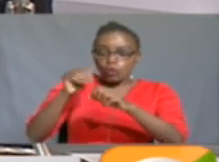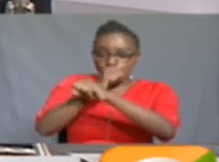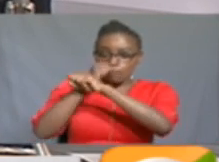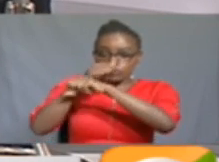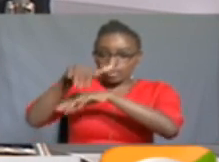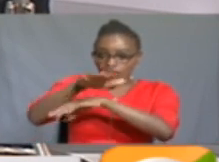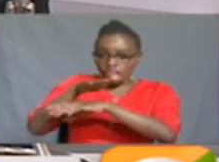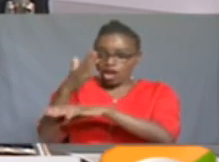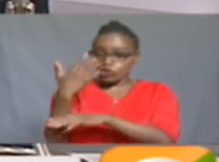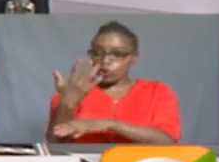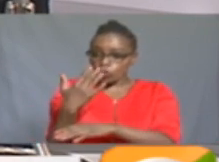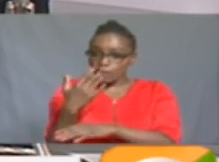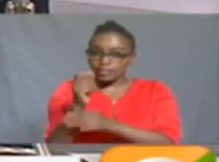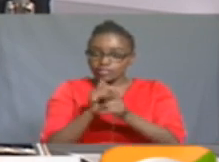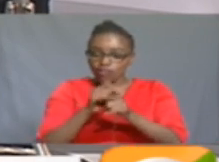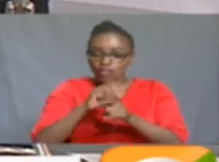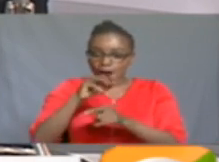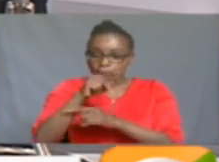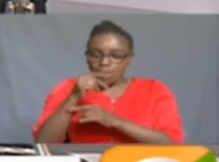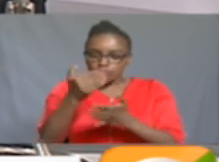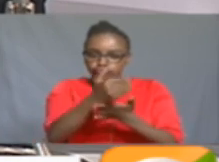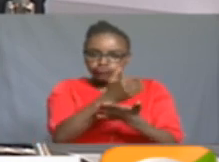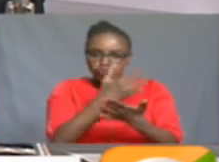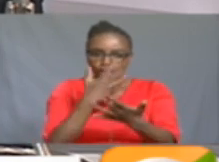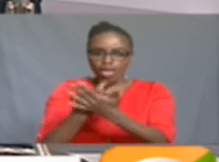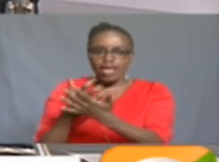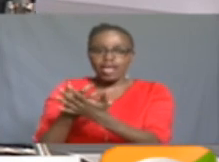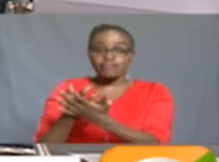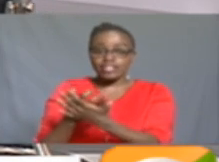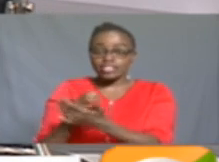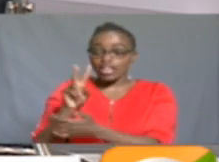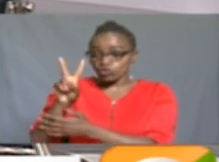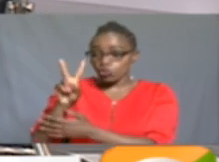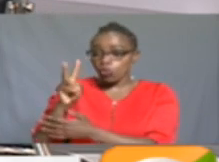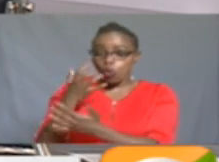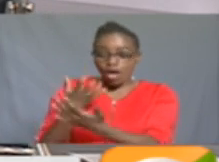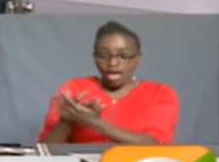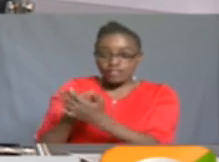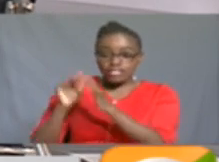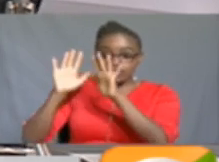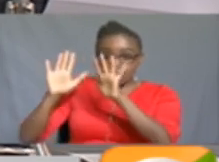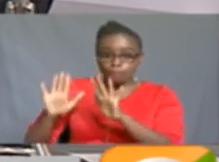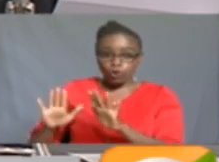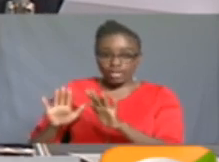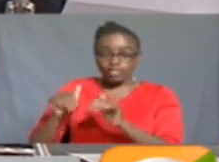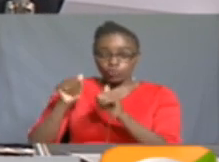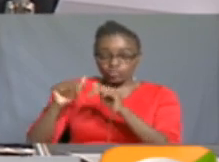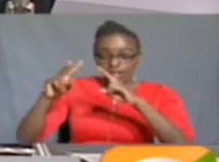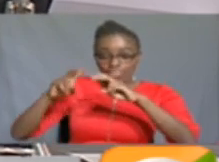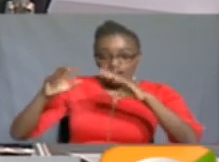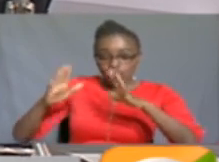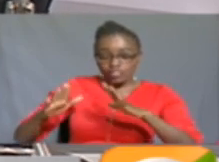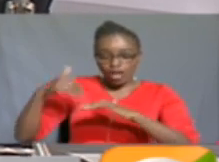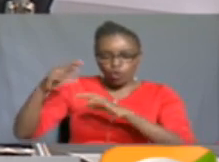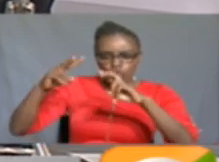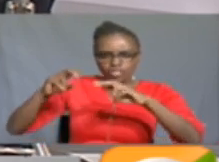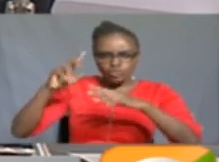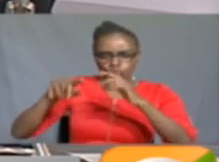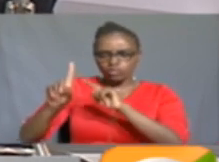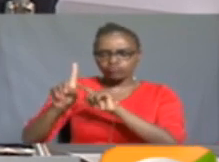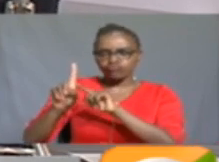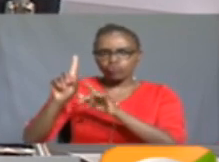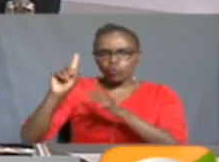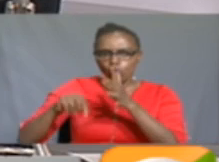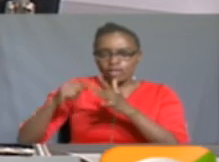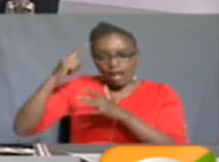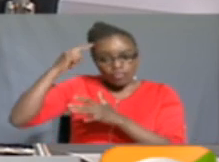they'll document, they'll map and collect evidence. And two pieces of evidence that investigators normally look out for is one,